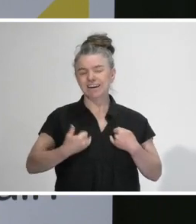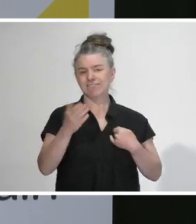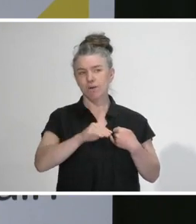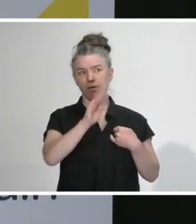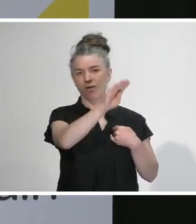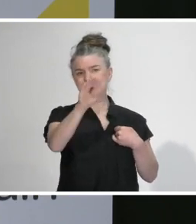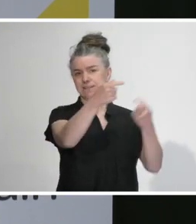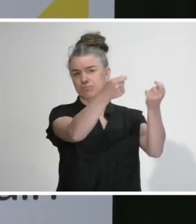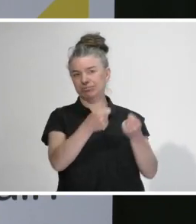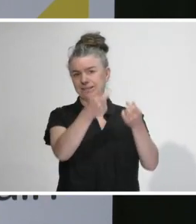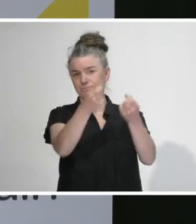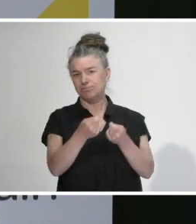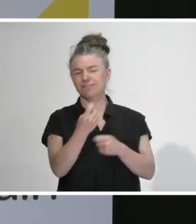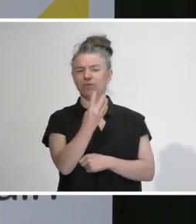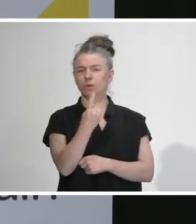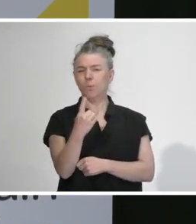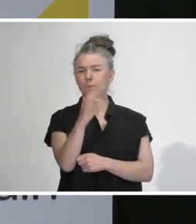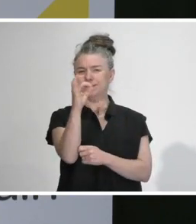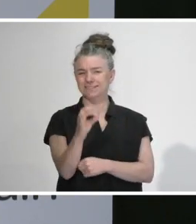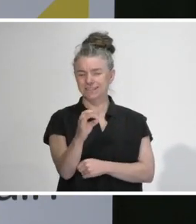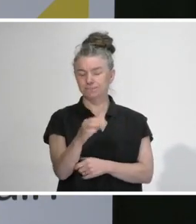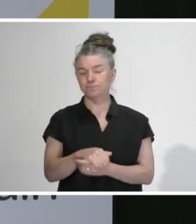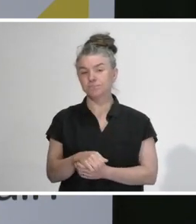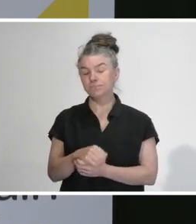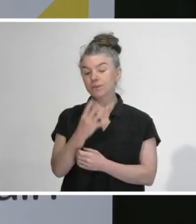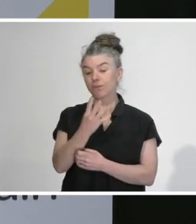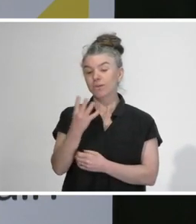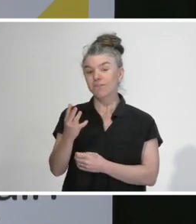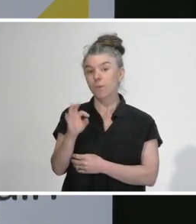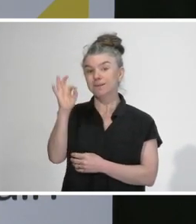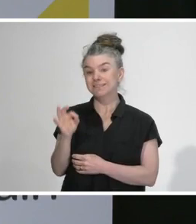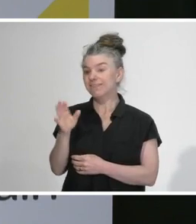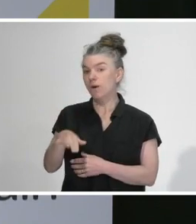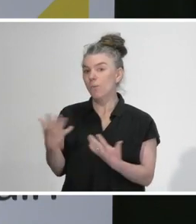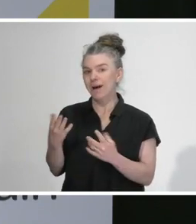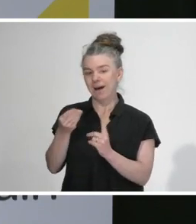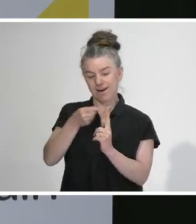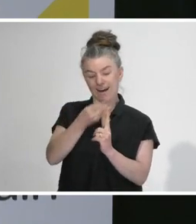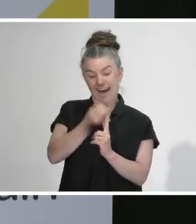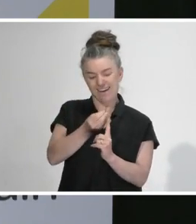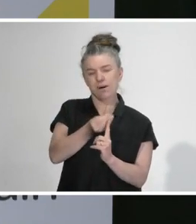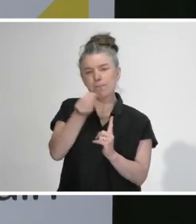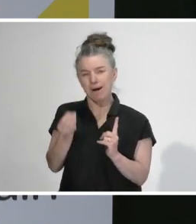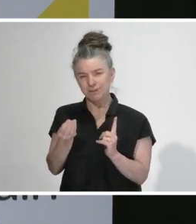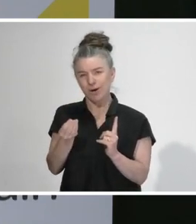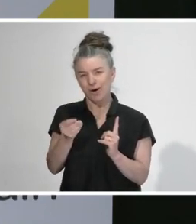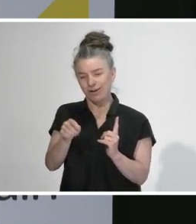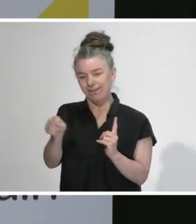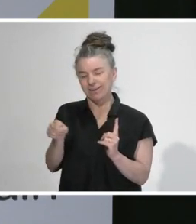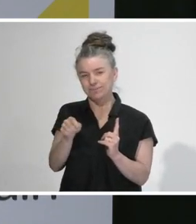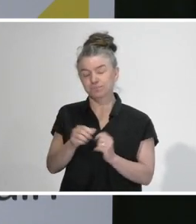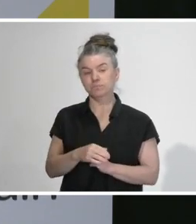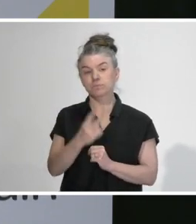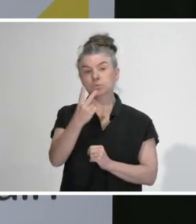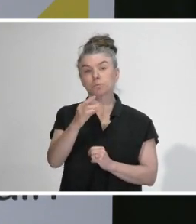That continues to decline. 44% are contacts of other cases in New Zealand and 2% are community